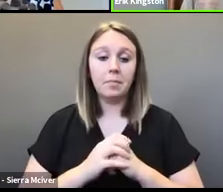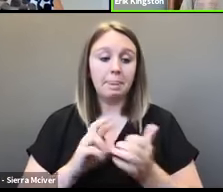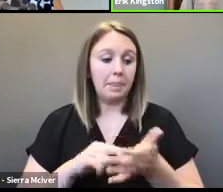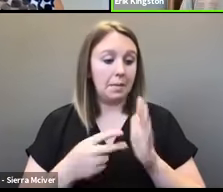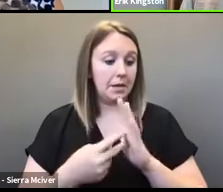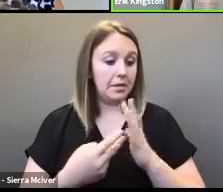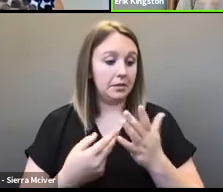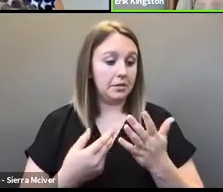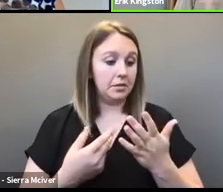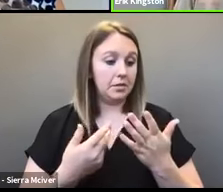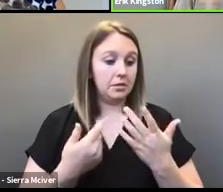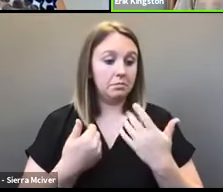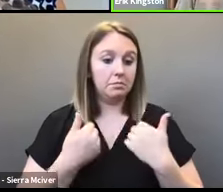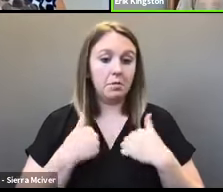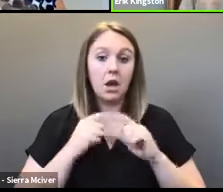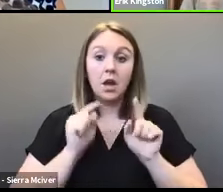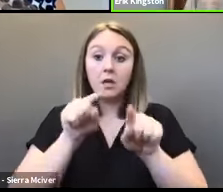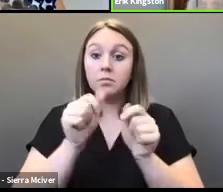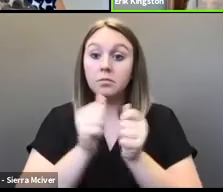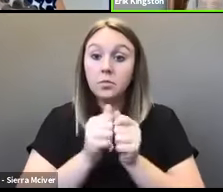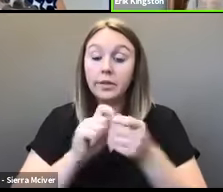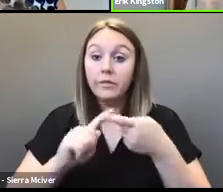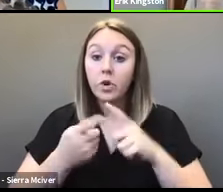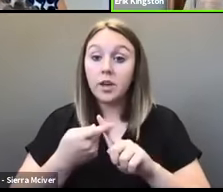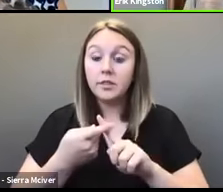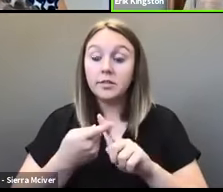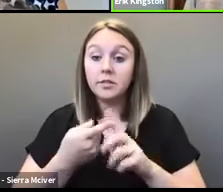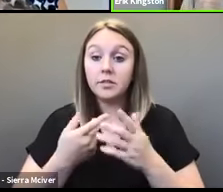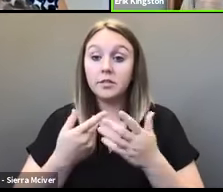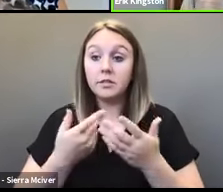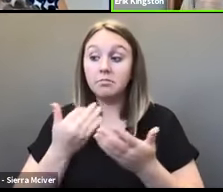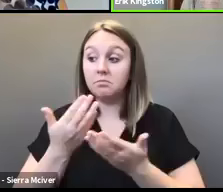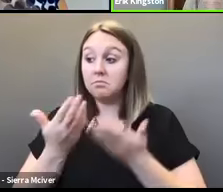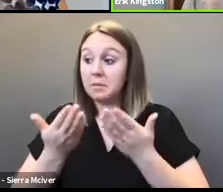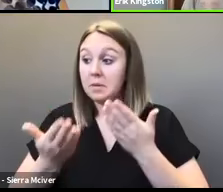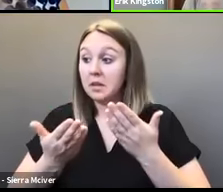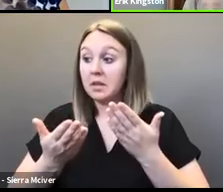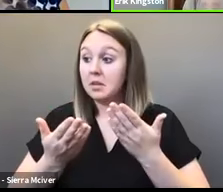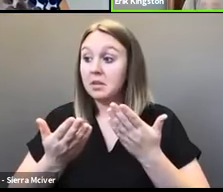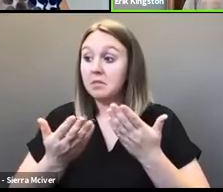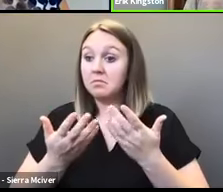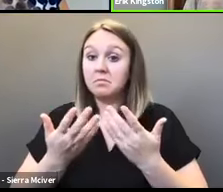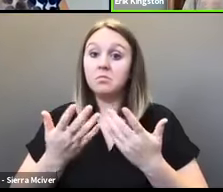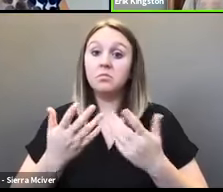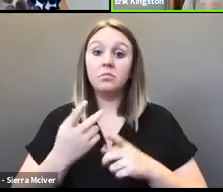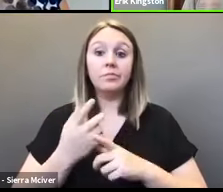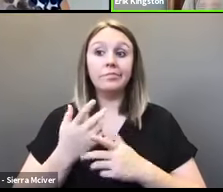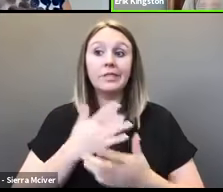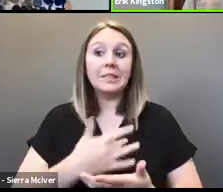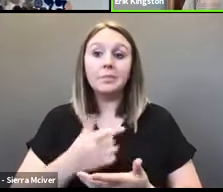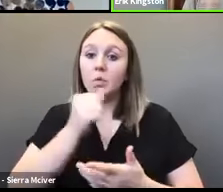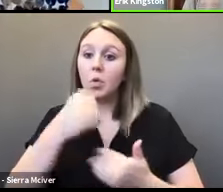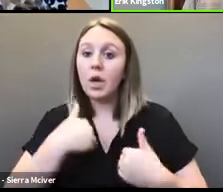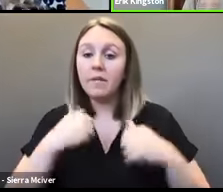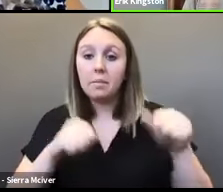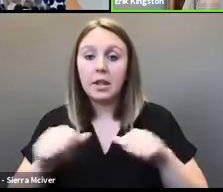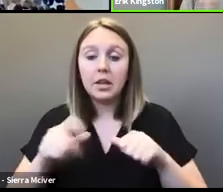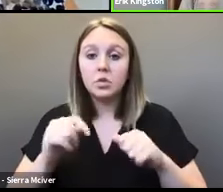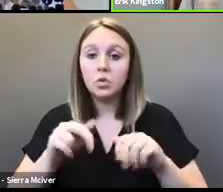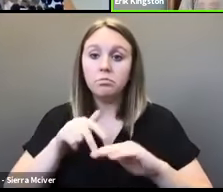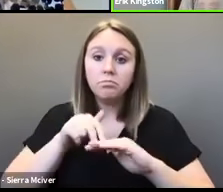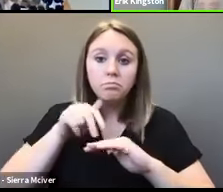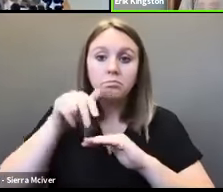go places with my friends that might not have, you know, uh, the ability to, you know, navigate steps or something like that. And so we can,